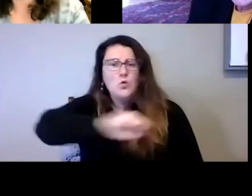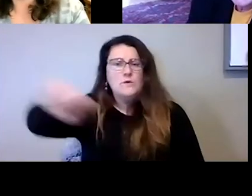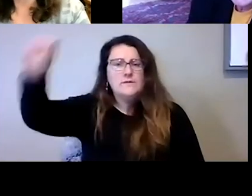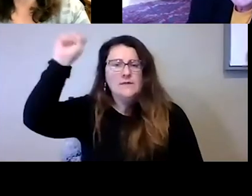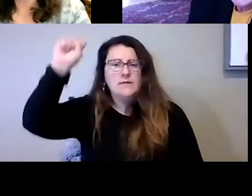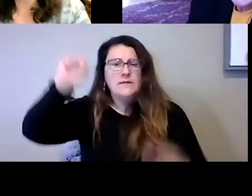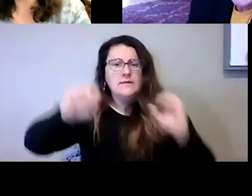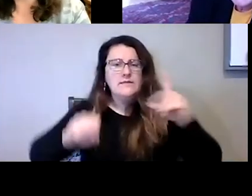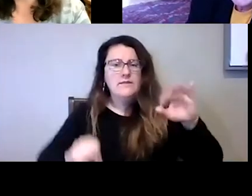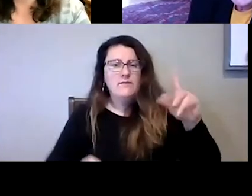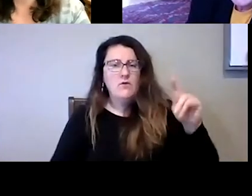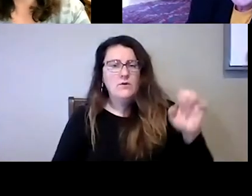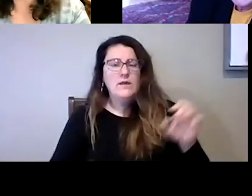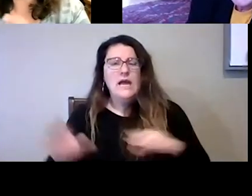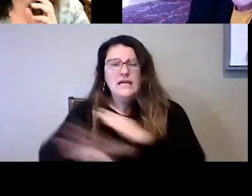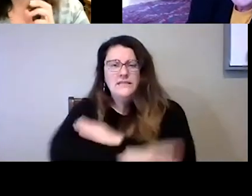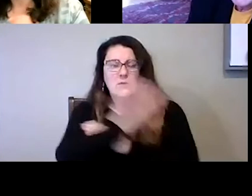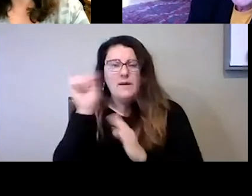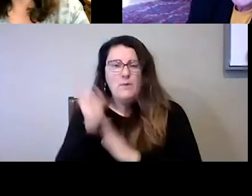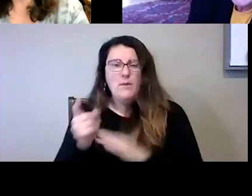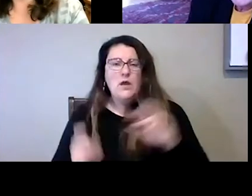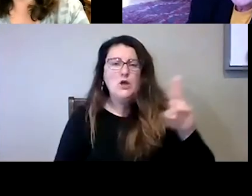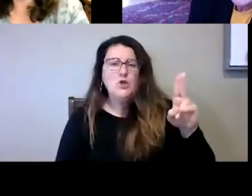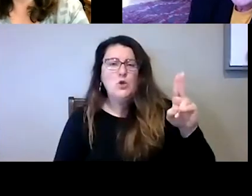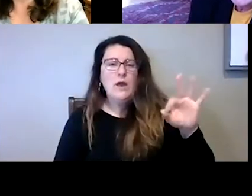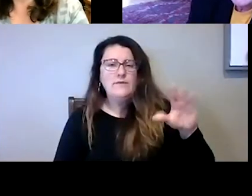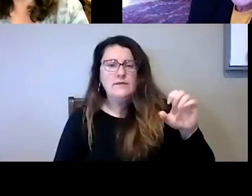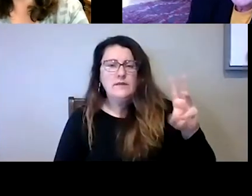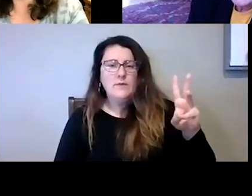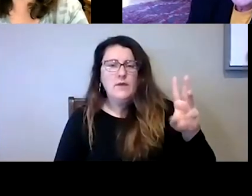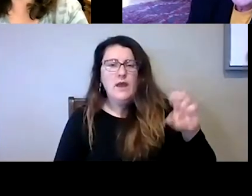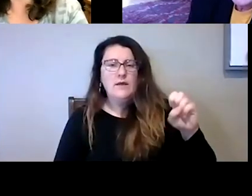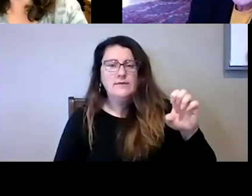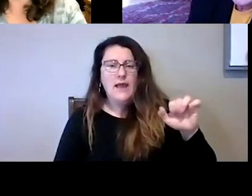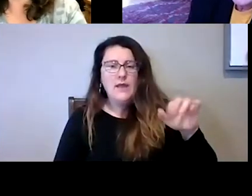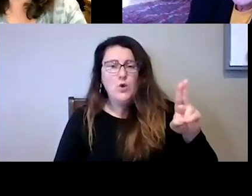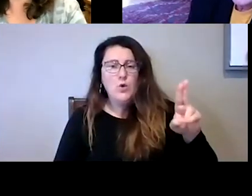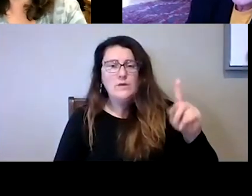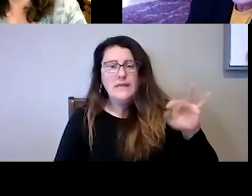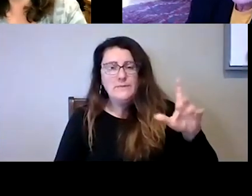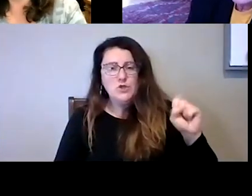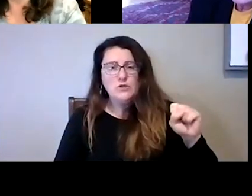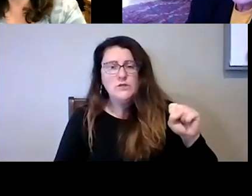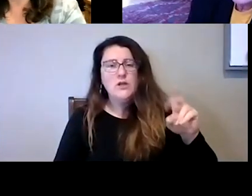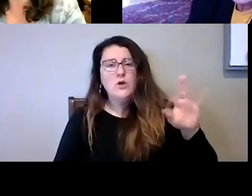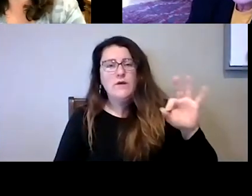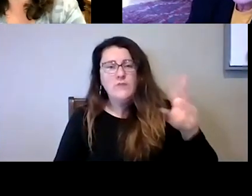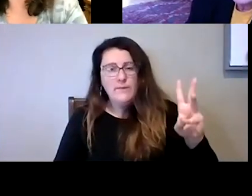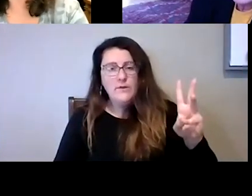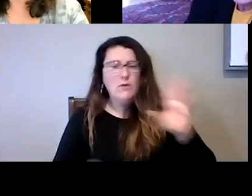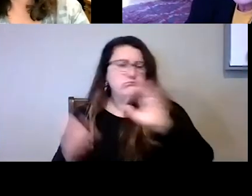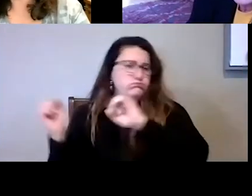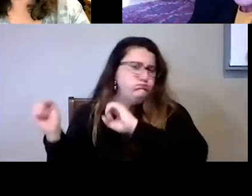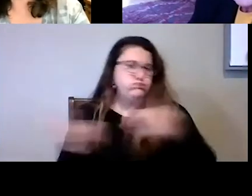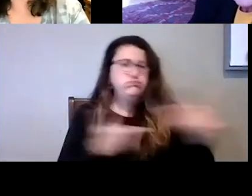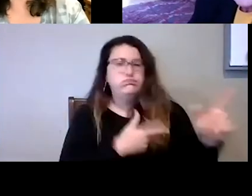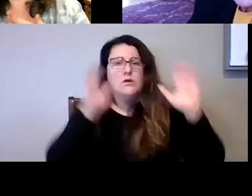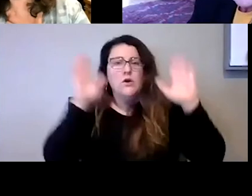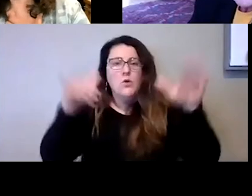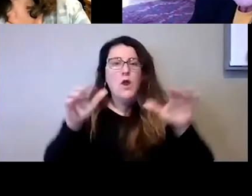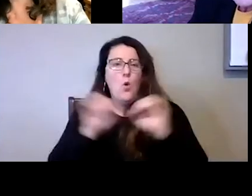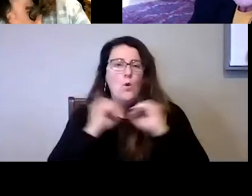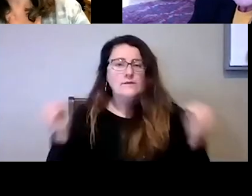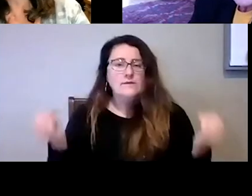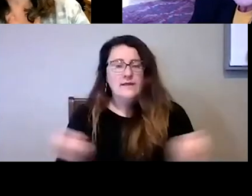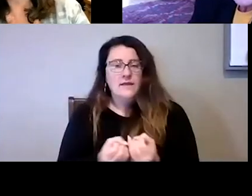Vote, Sunrise Moment, UFCW, SCIU, the Teamsters, UFW, all these great